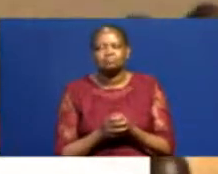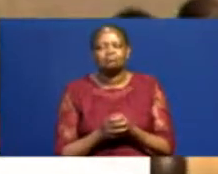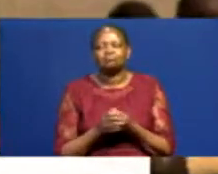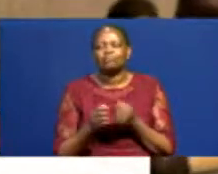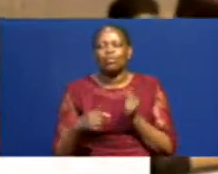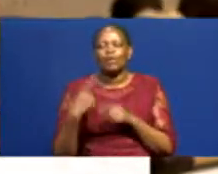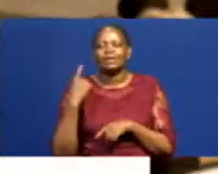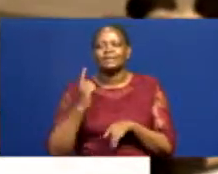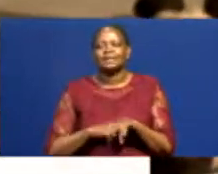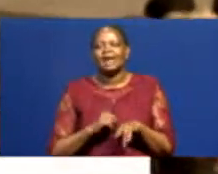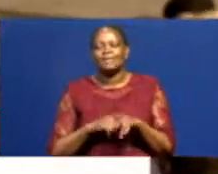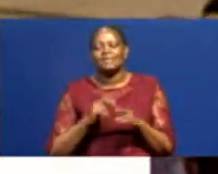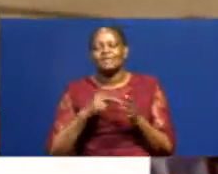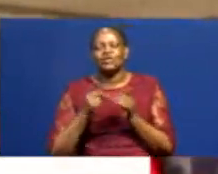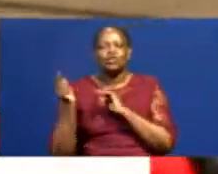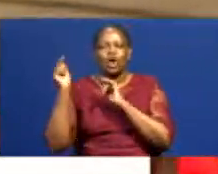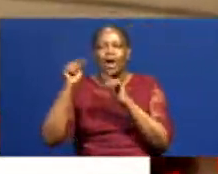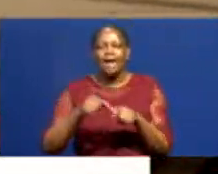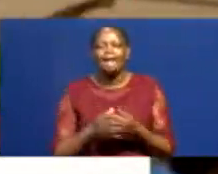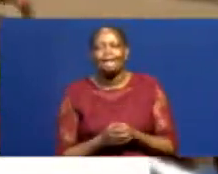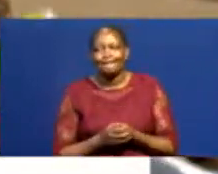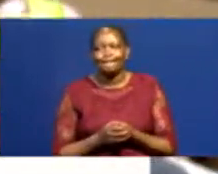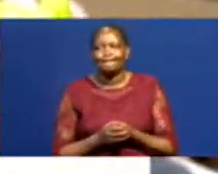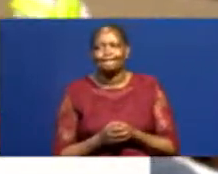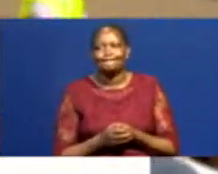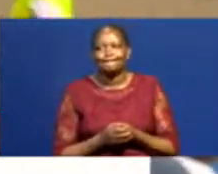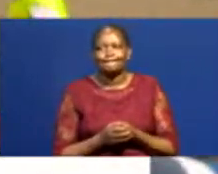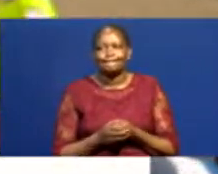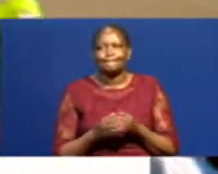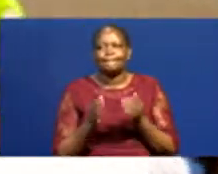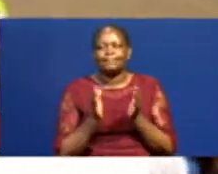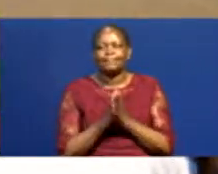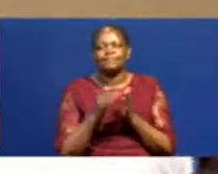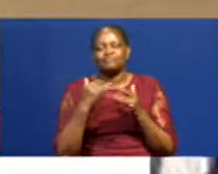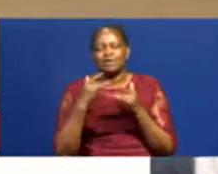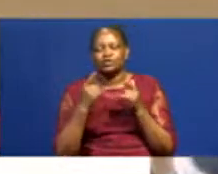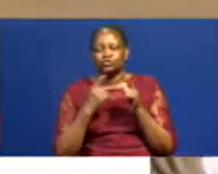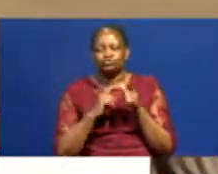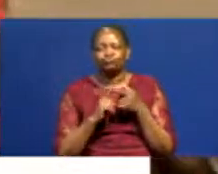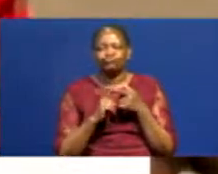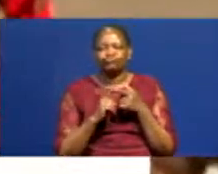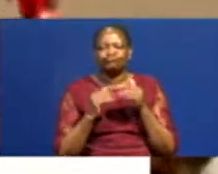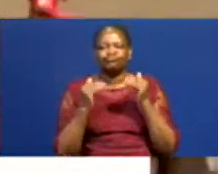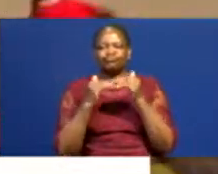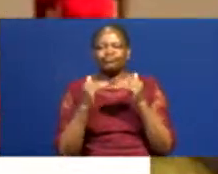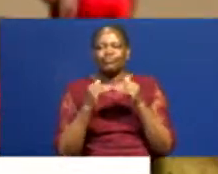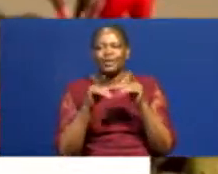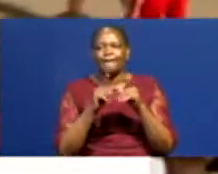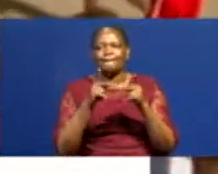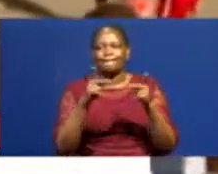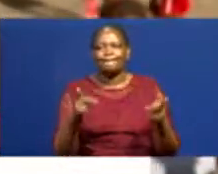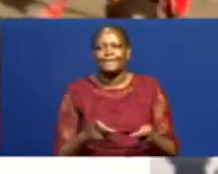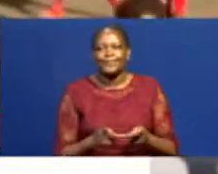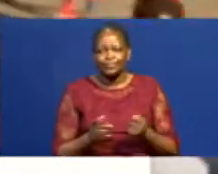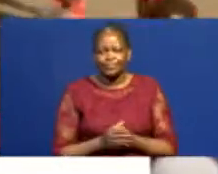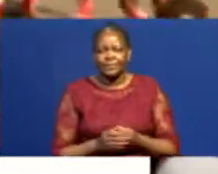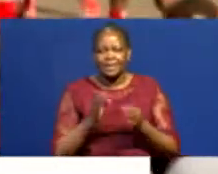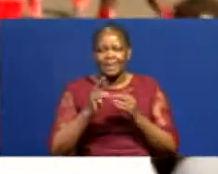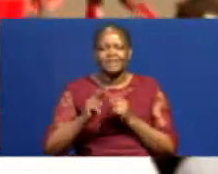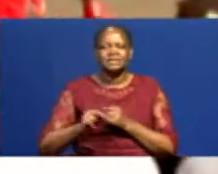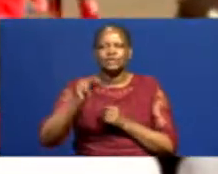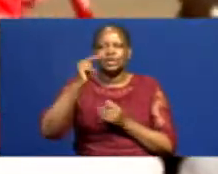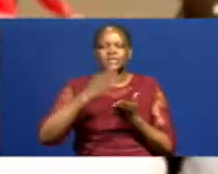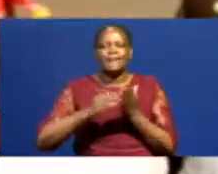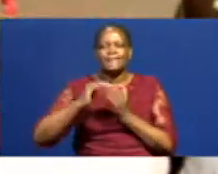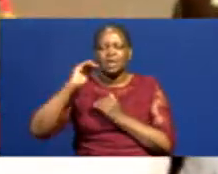after failing to turn up for their matches. Levantes and Droy Sportive played out to a barren draw at the same venue. In Embakasi North